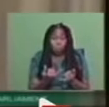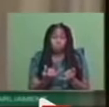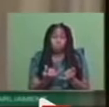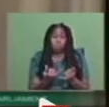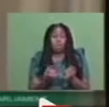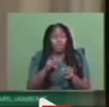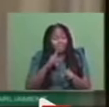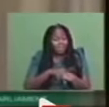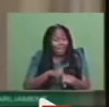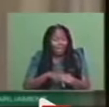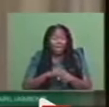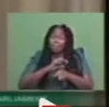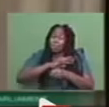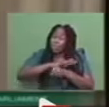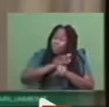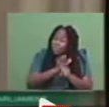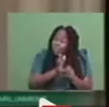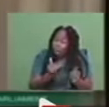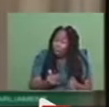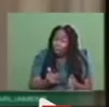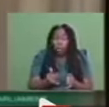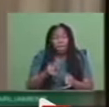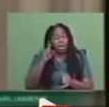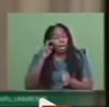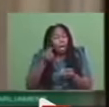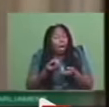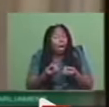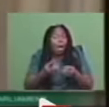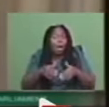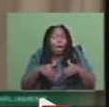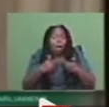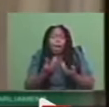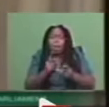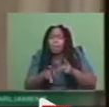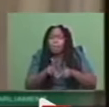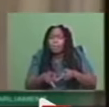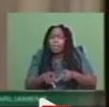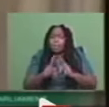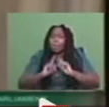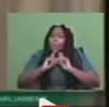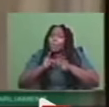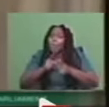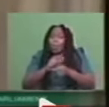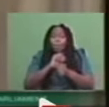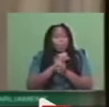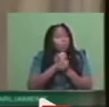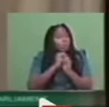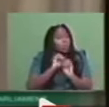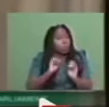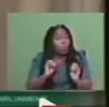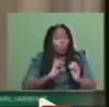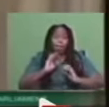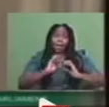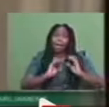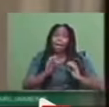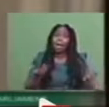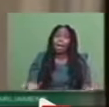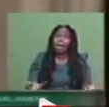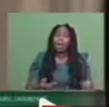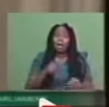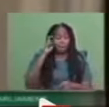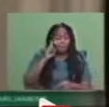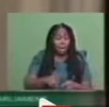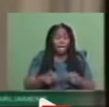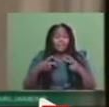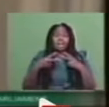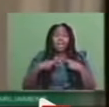car is expected to increase by 40%. Those low-income workers who depend on a Toyota Aqua